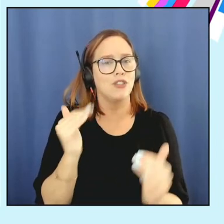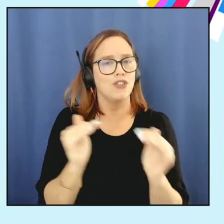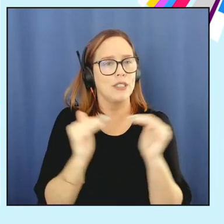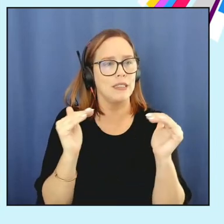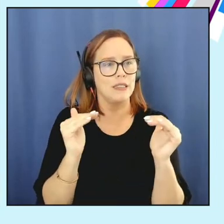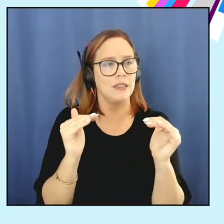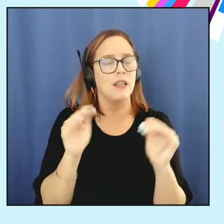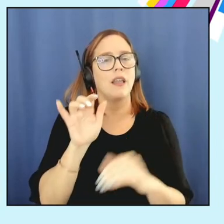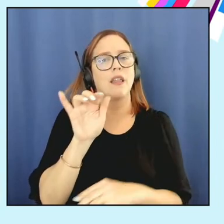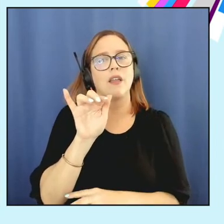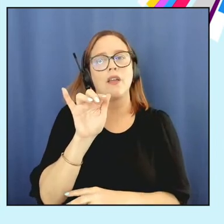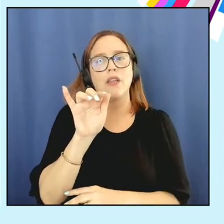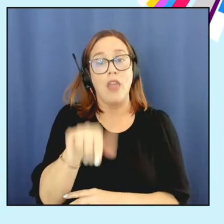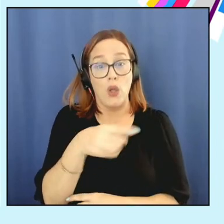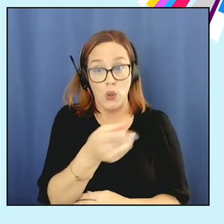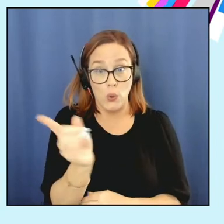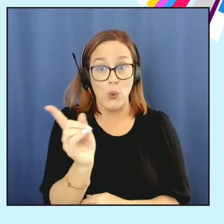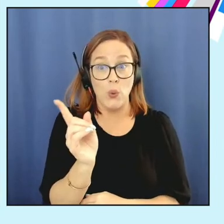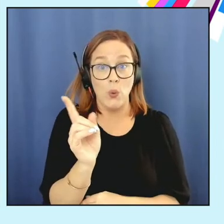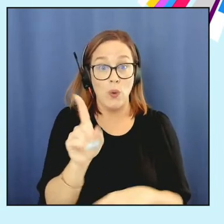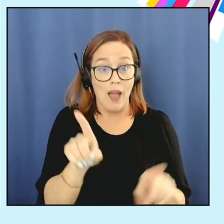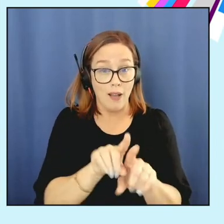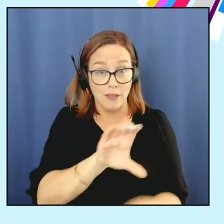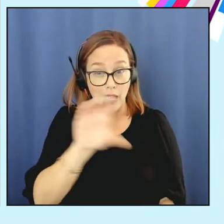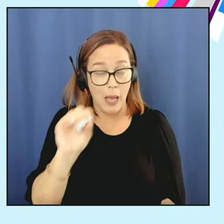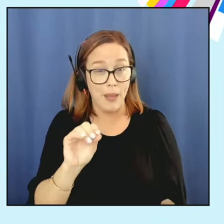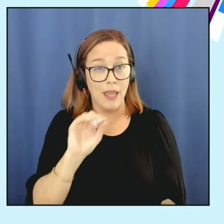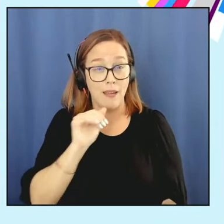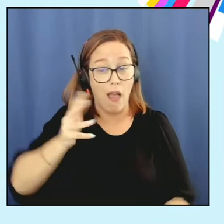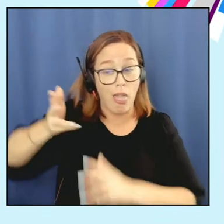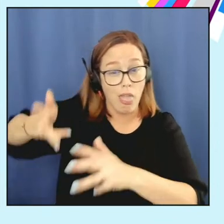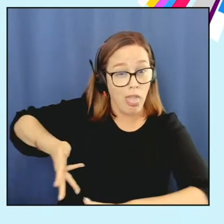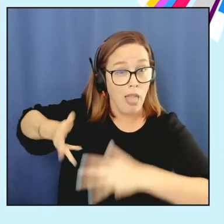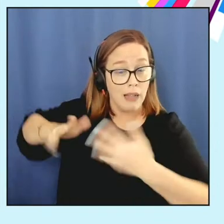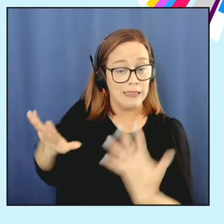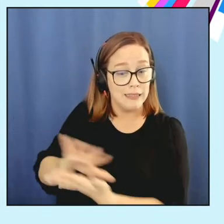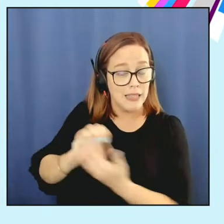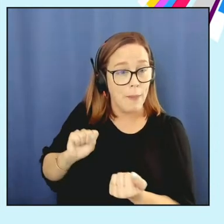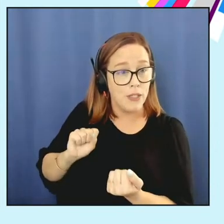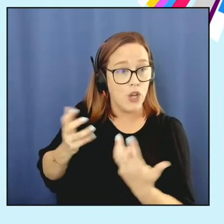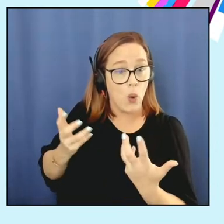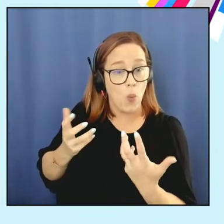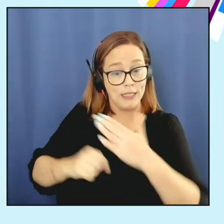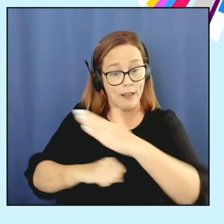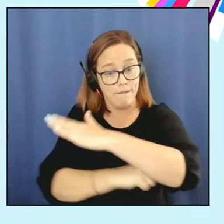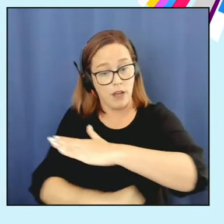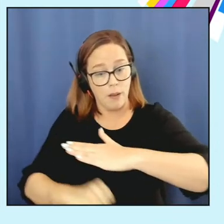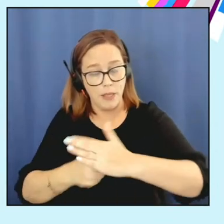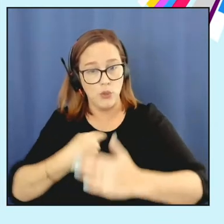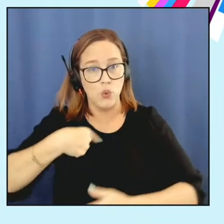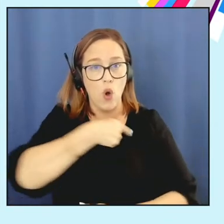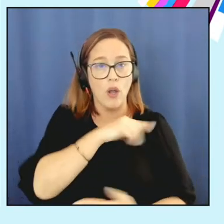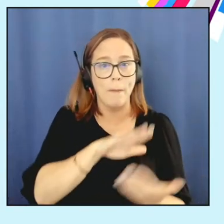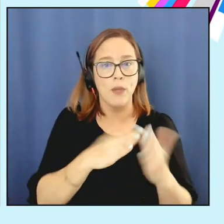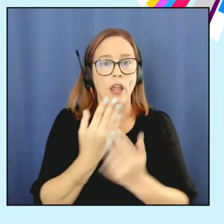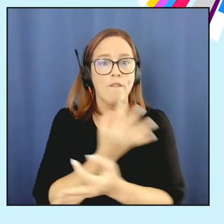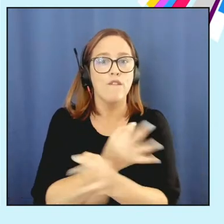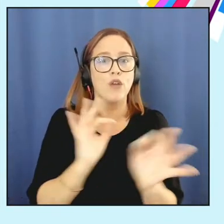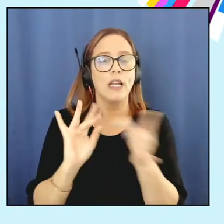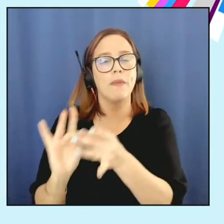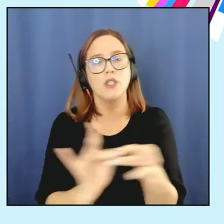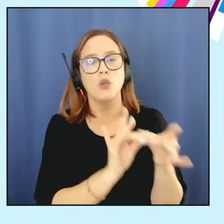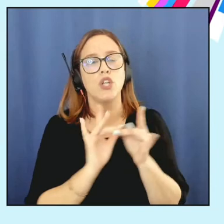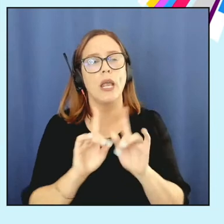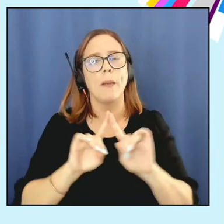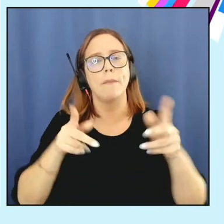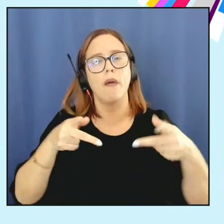that you as a corporation are not leaving or damaging what is fundamental to our communities, which is freedom of association, by allowing